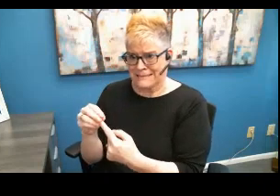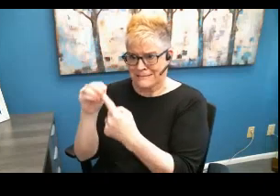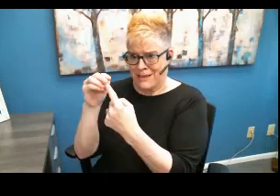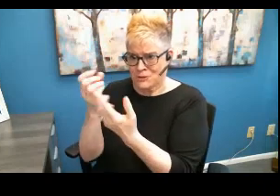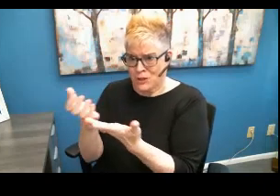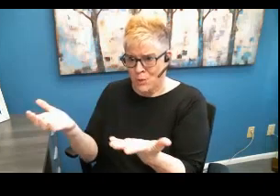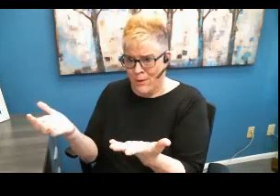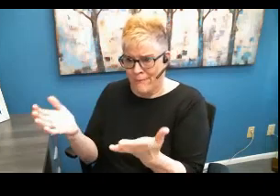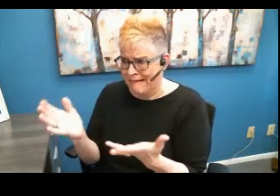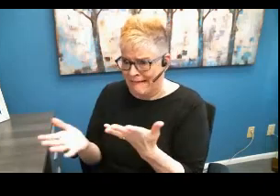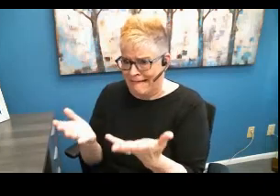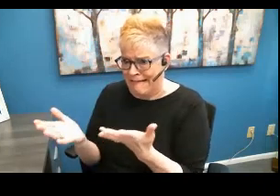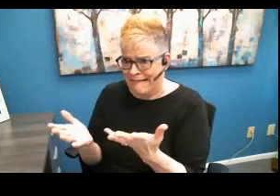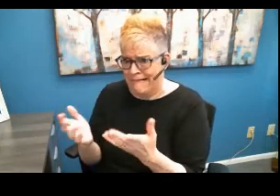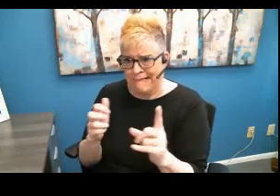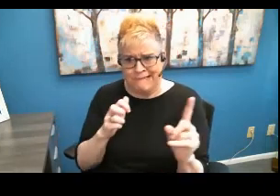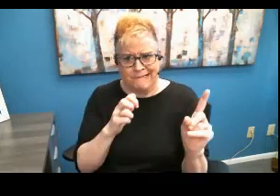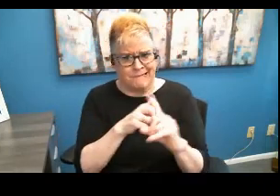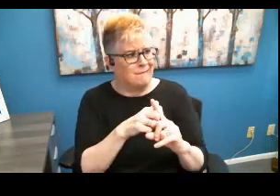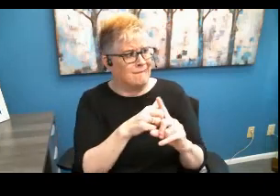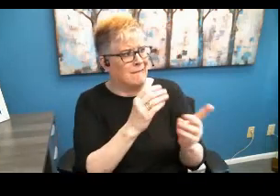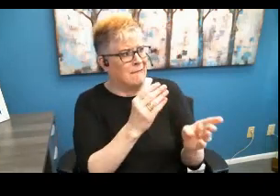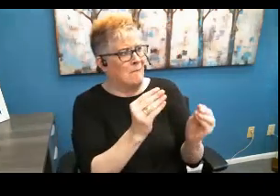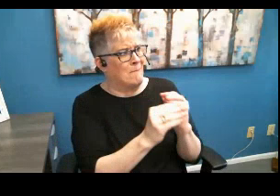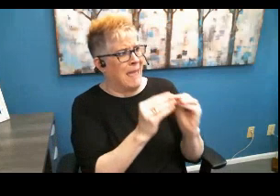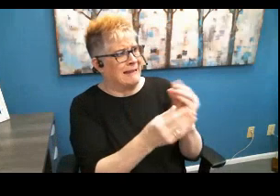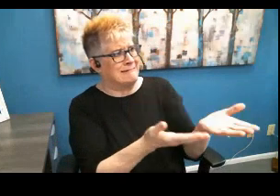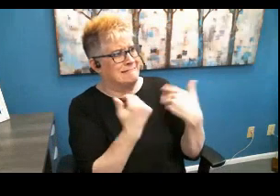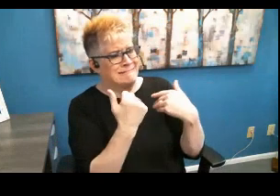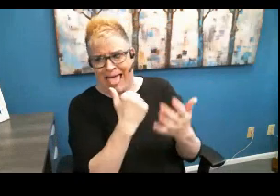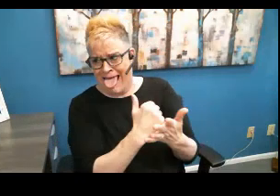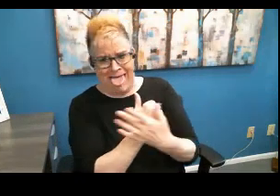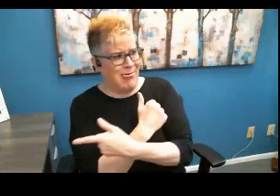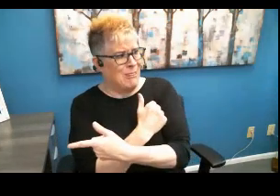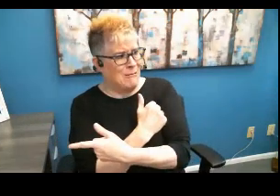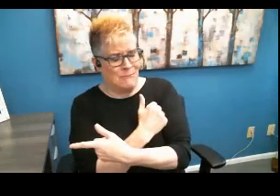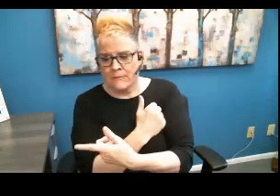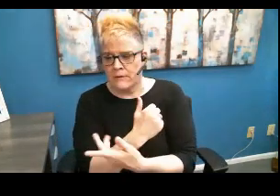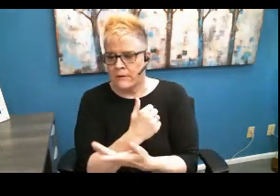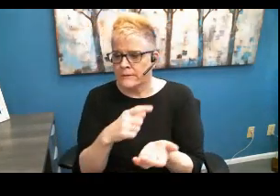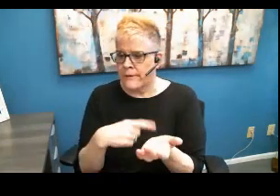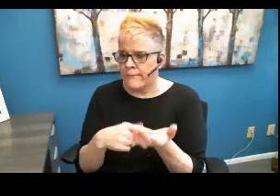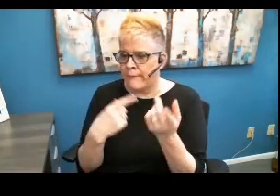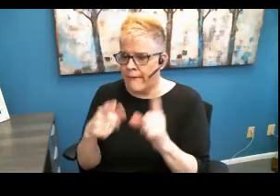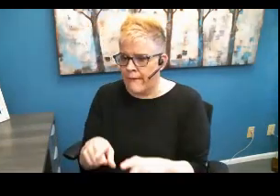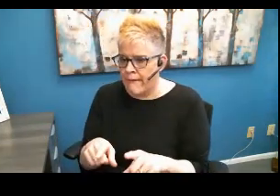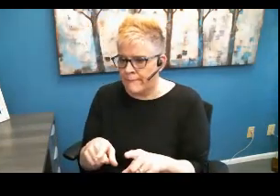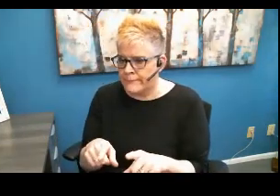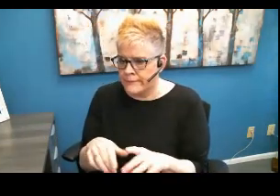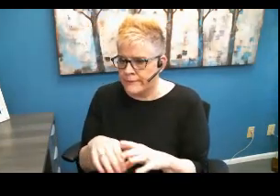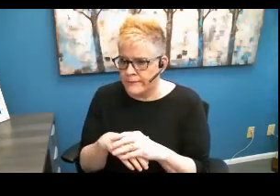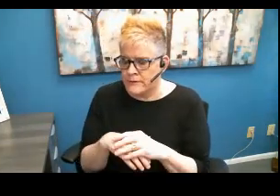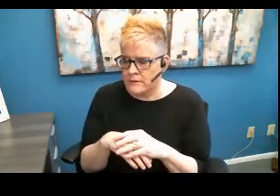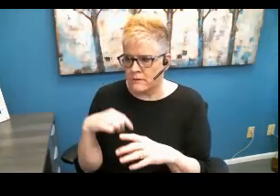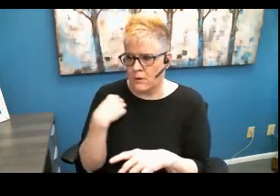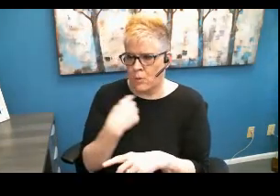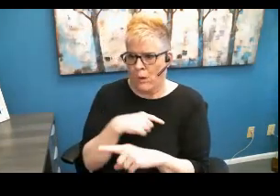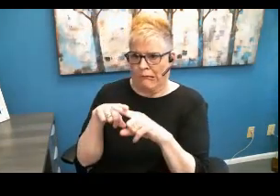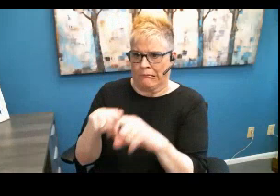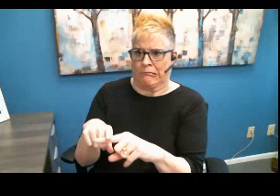need to enlist the help of their maintenance staff. Or certainly industrial applications, we typically rely on the